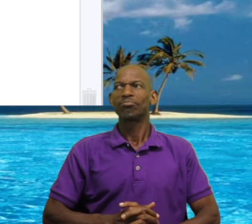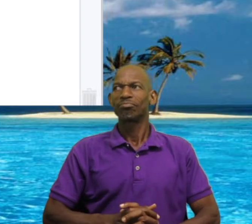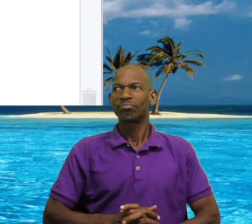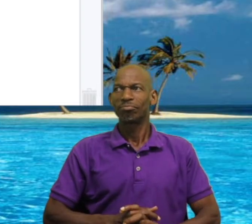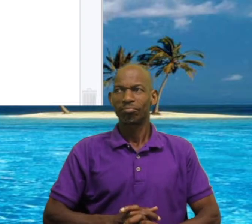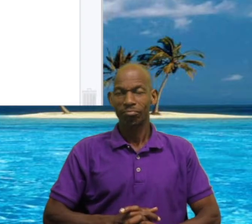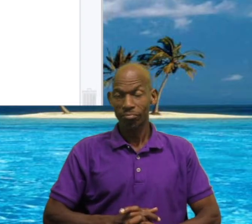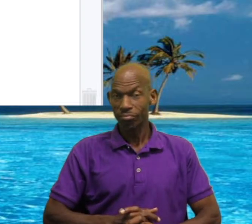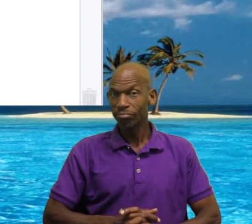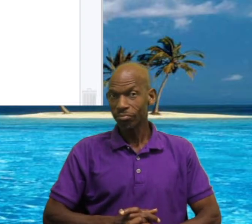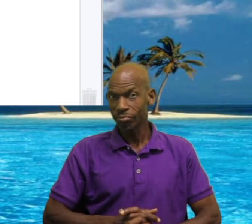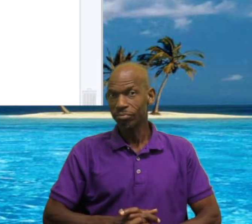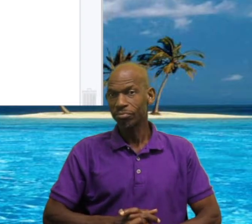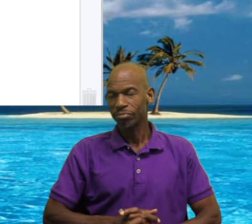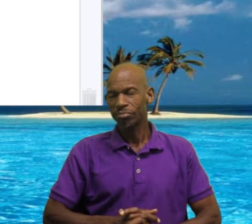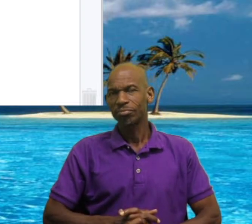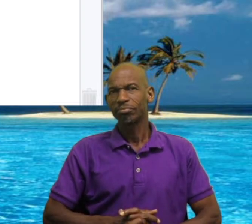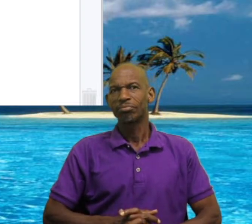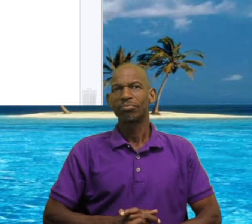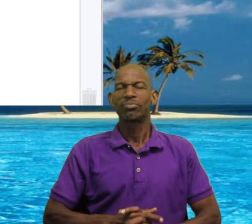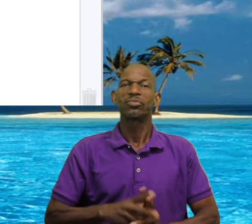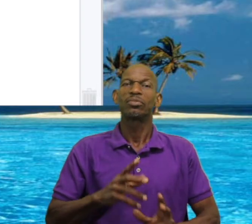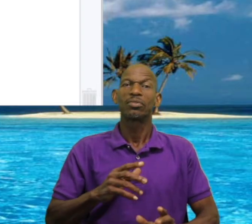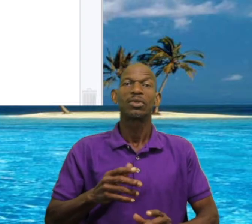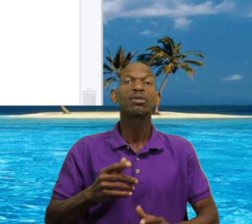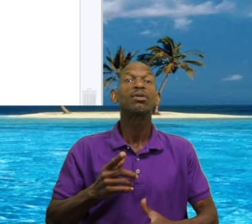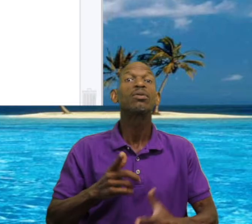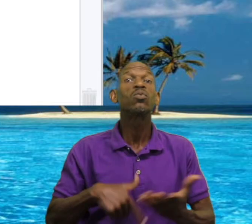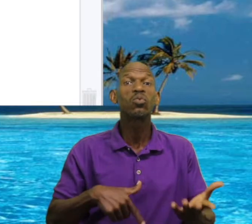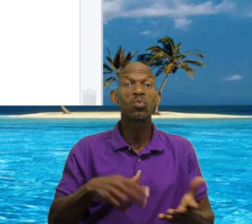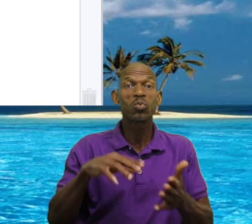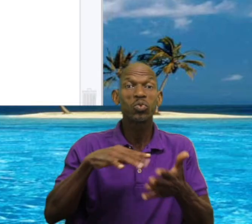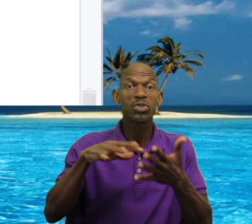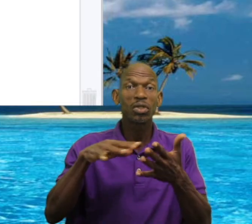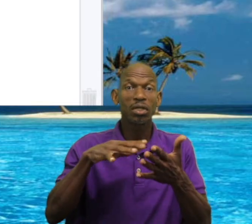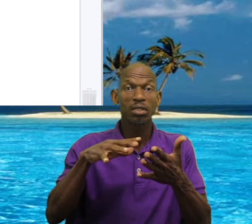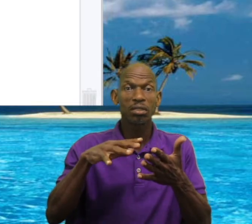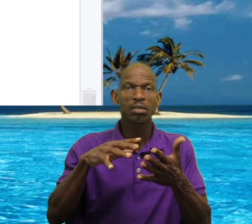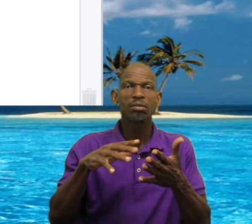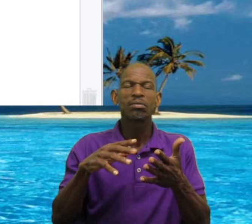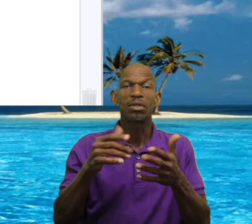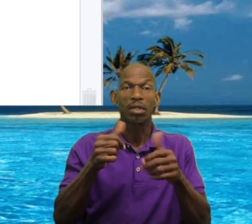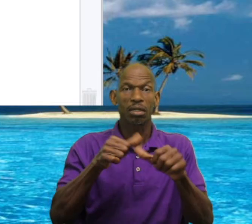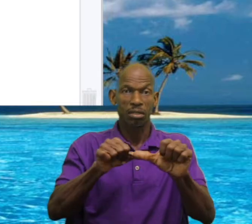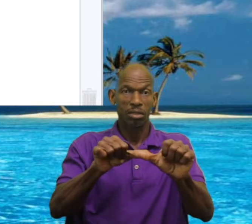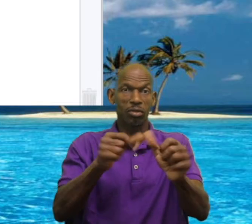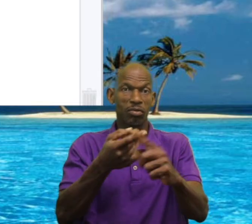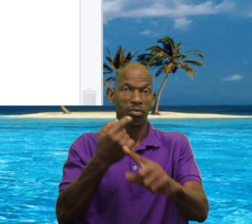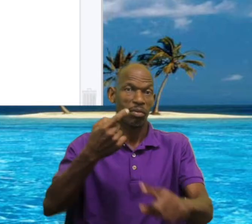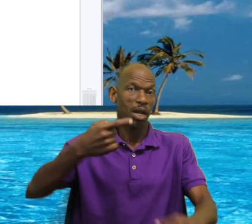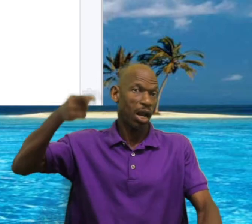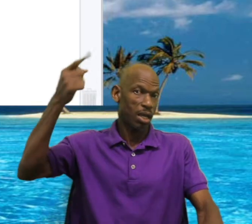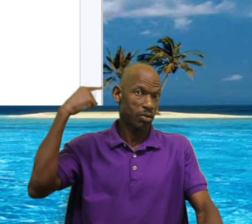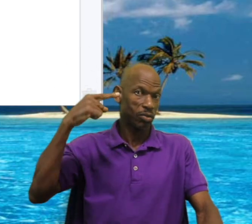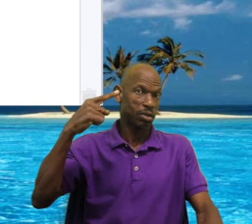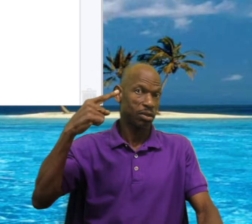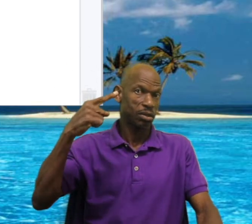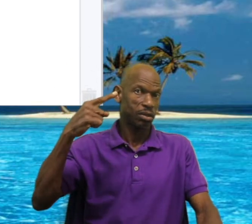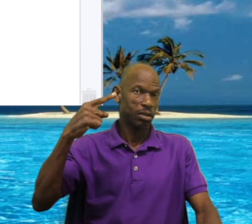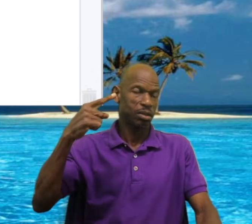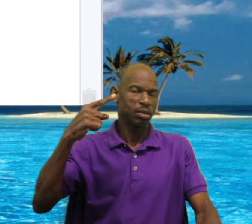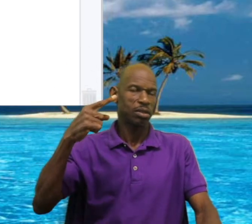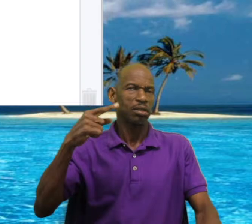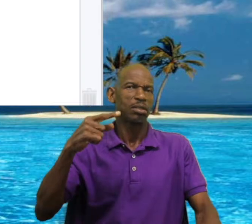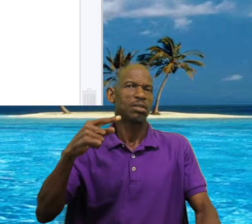And we are continuing on our topic that we started last week, which was using and, but we are